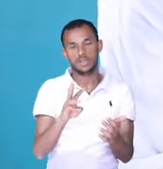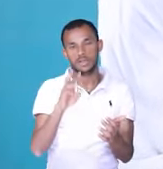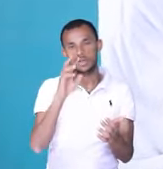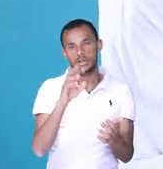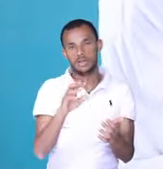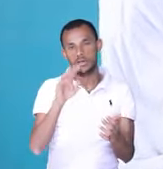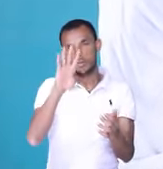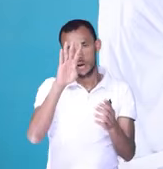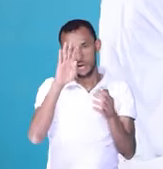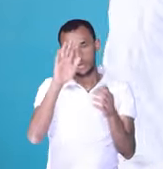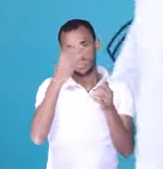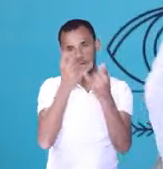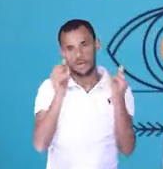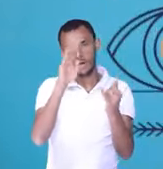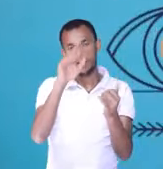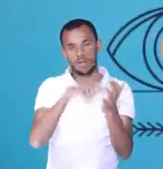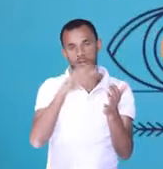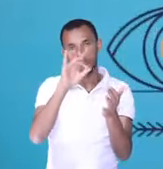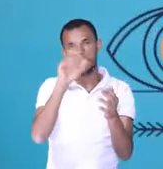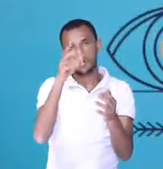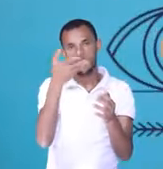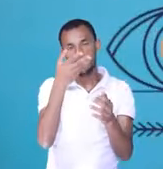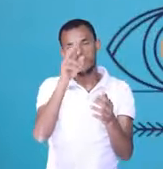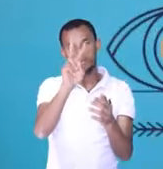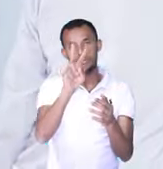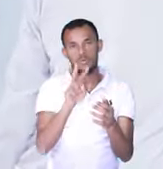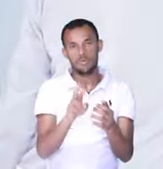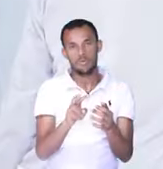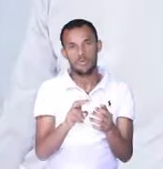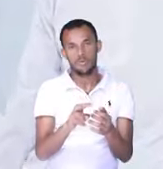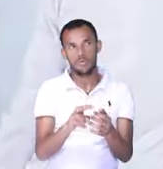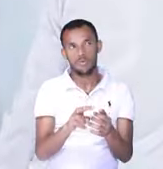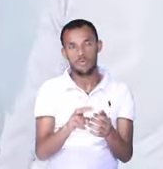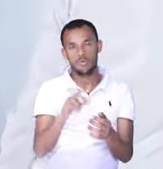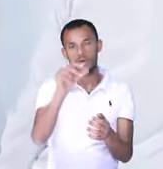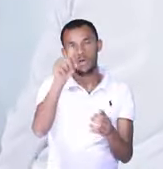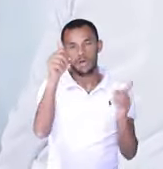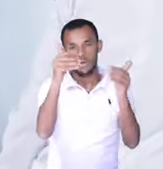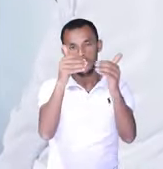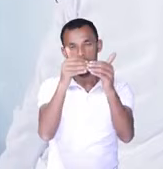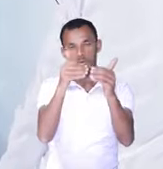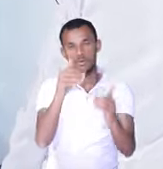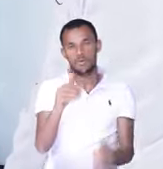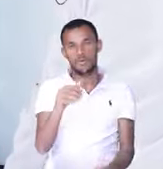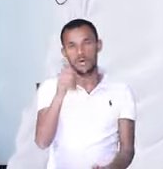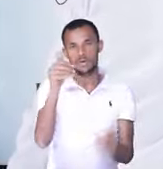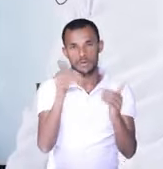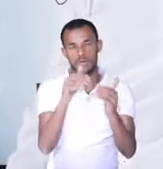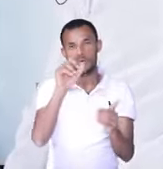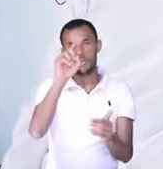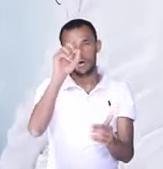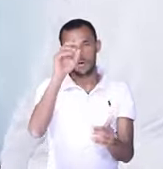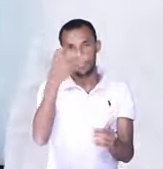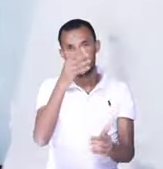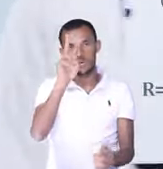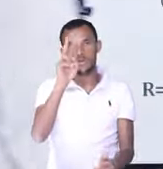by 4.82, 1 over 2. Therefore, 1 over 2 is equals to 1 over 2 the power